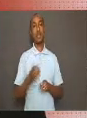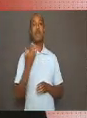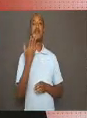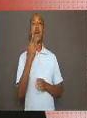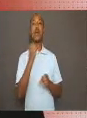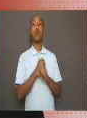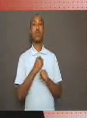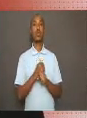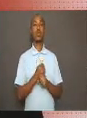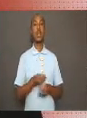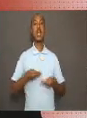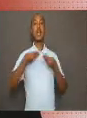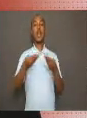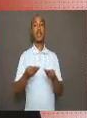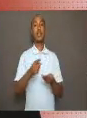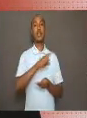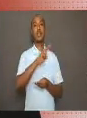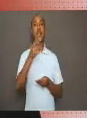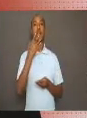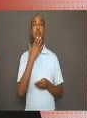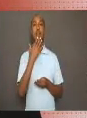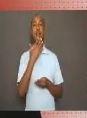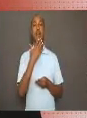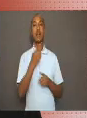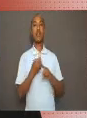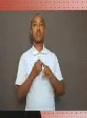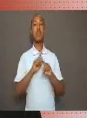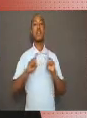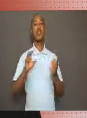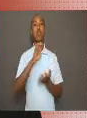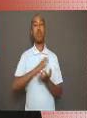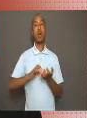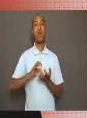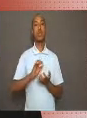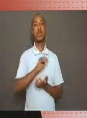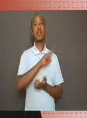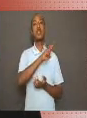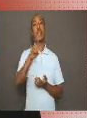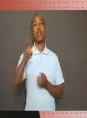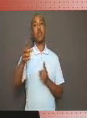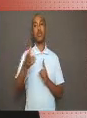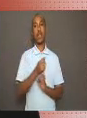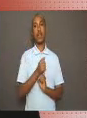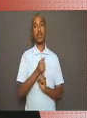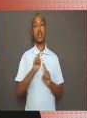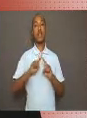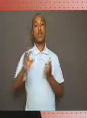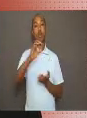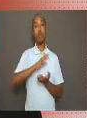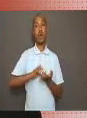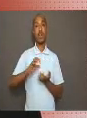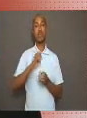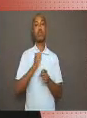Fireworks get their coloring from the different compounds they contain. Different